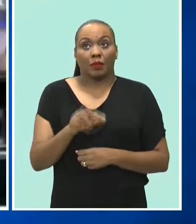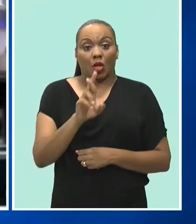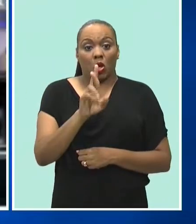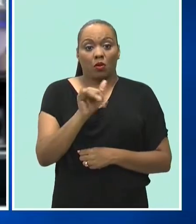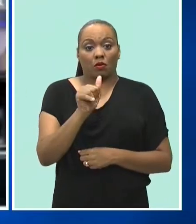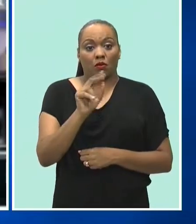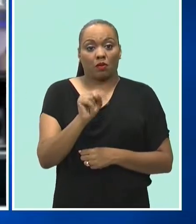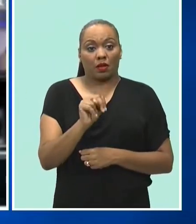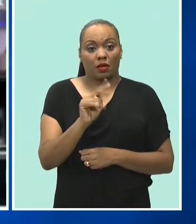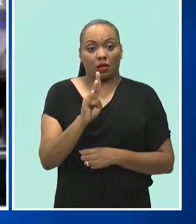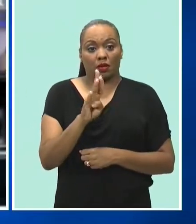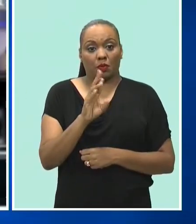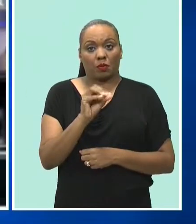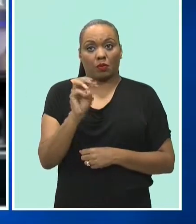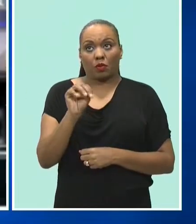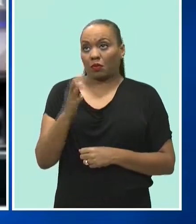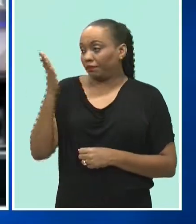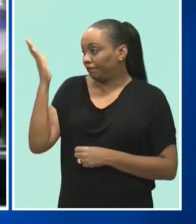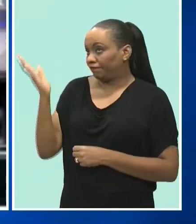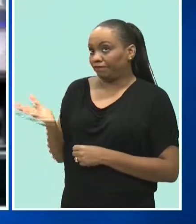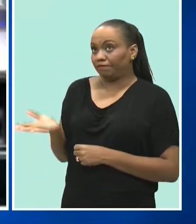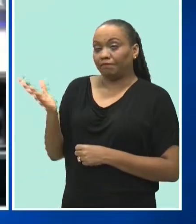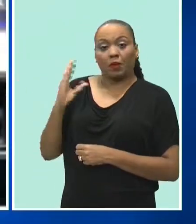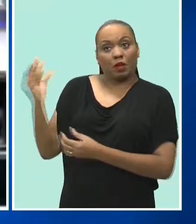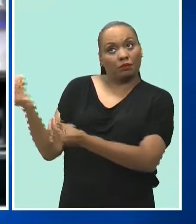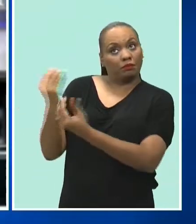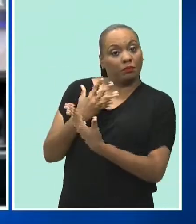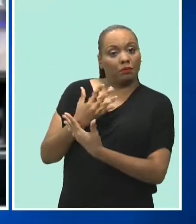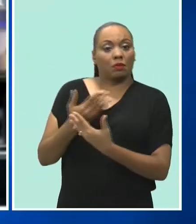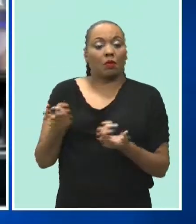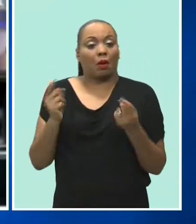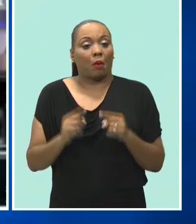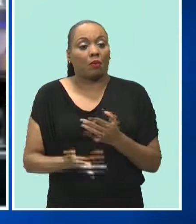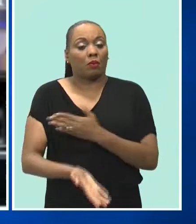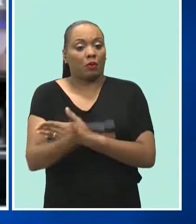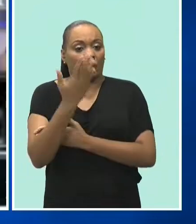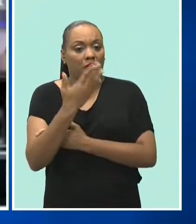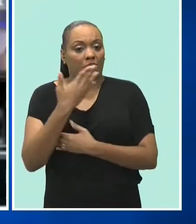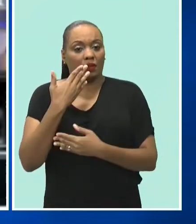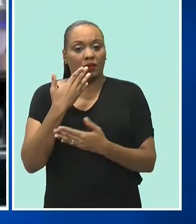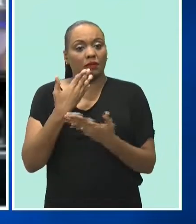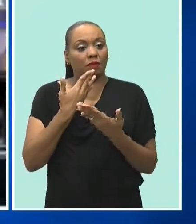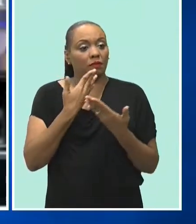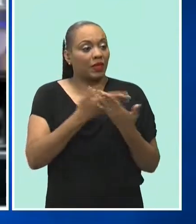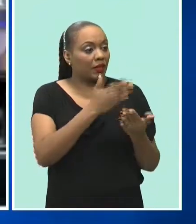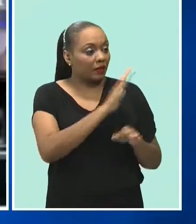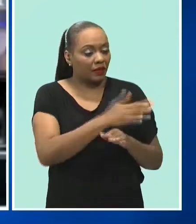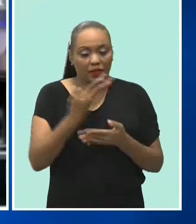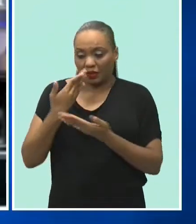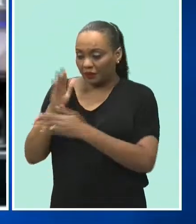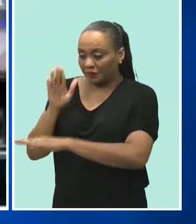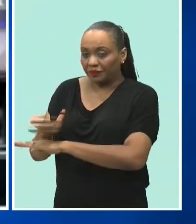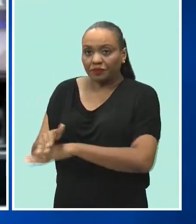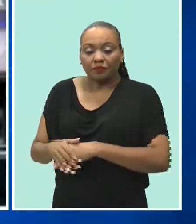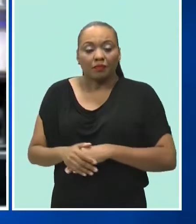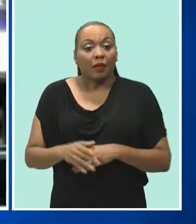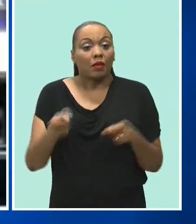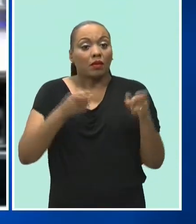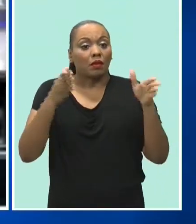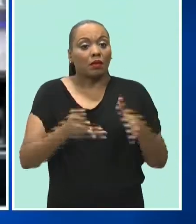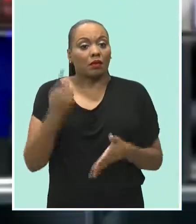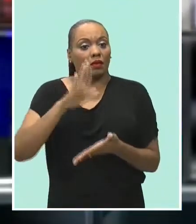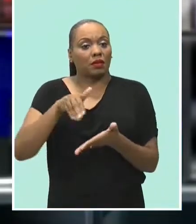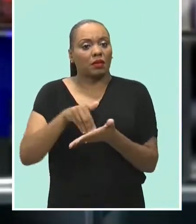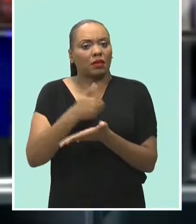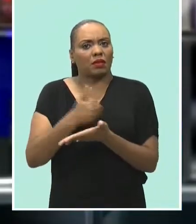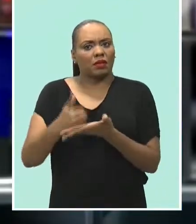with more details coming out of the bank's quarterly press conference, which took place this morning. Good evening, Ryan. Hey, good evening, Shane. Well, the governor says while local